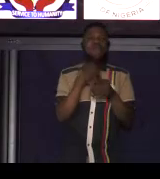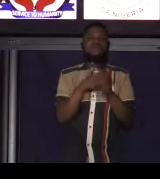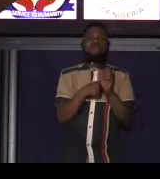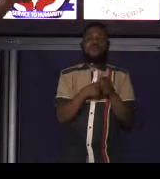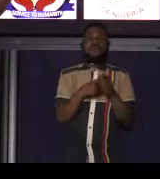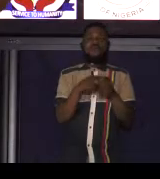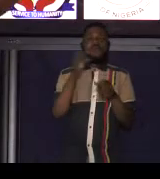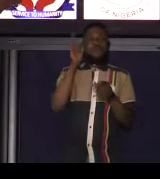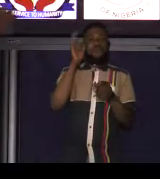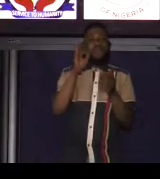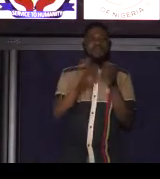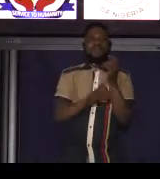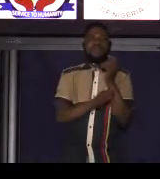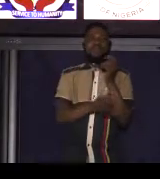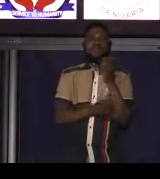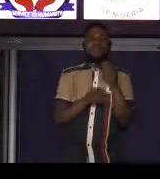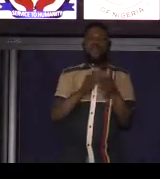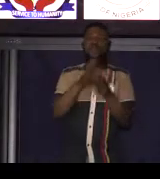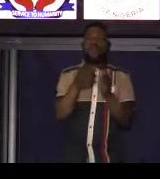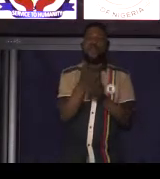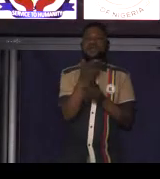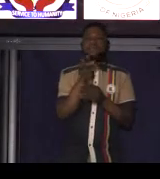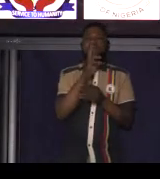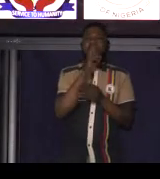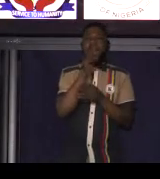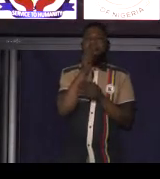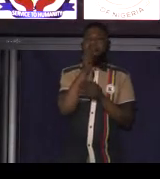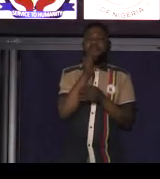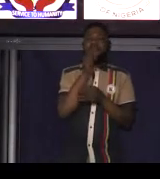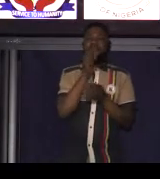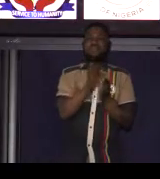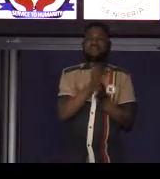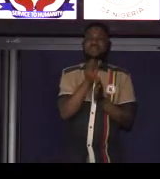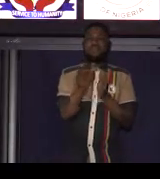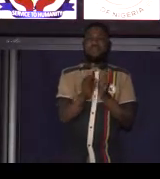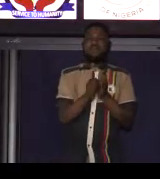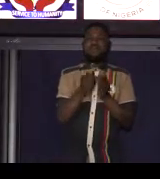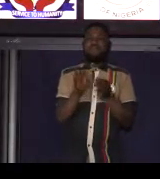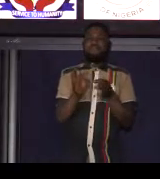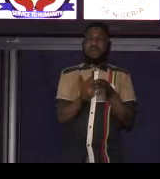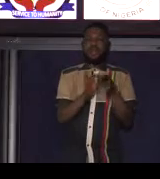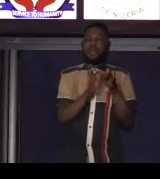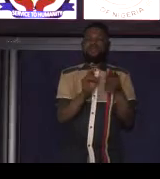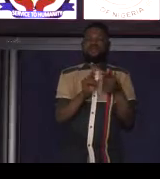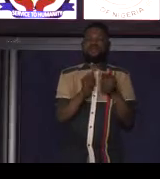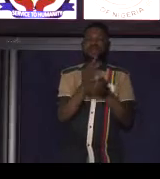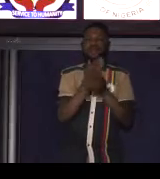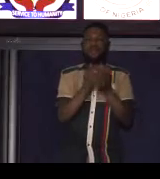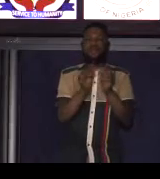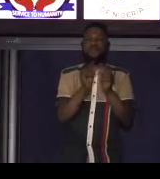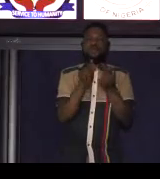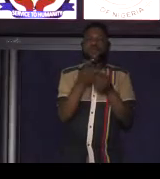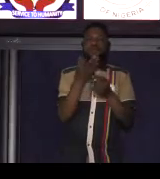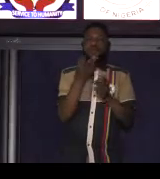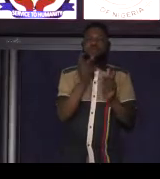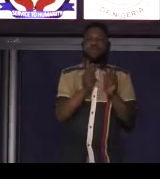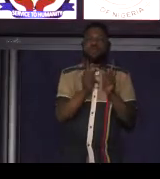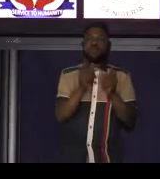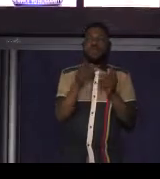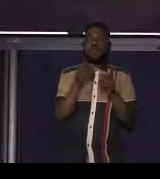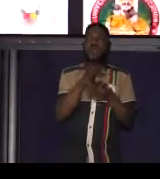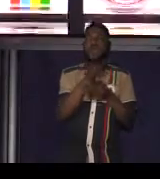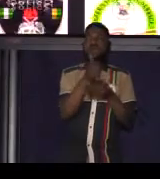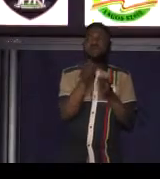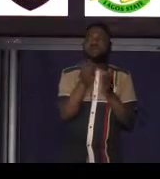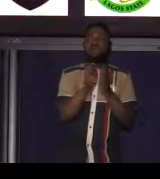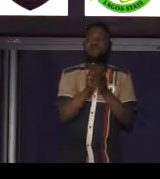Football Federation, and so on. All these are private symbols belonging to certain group of people.